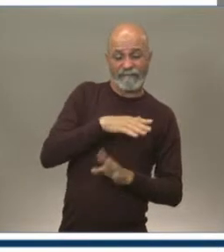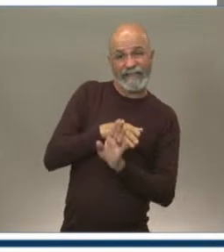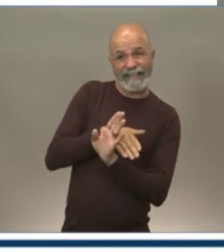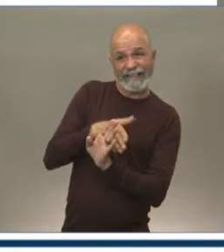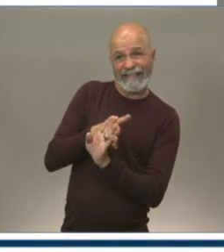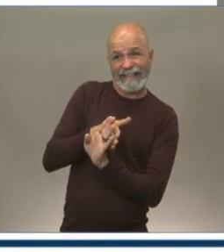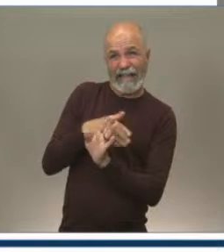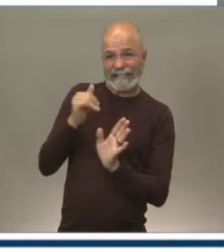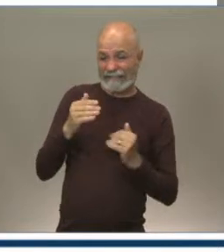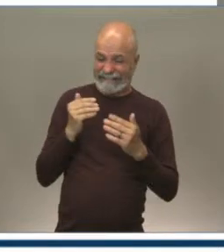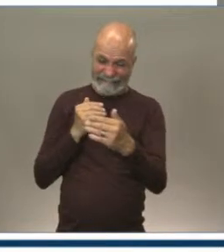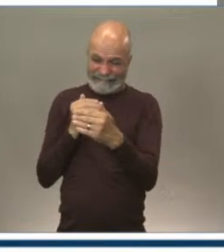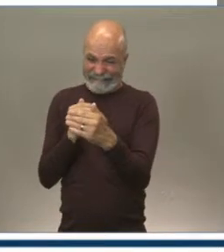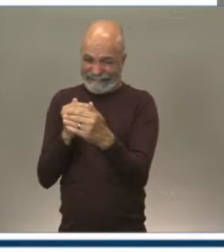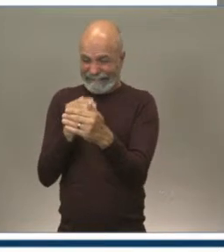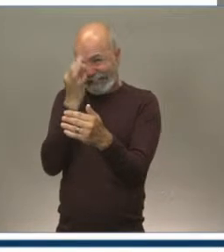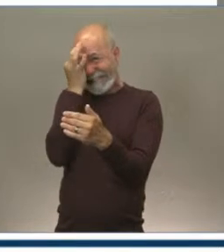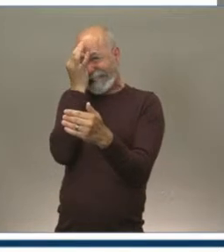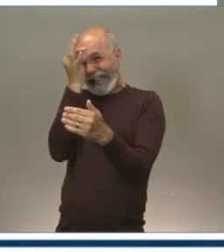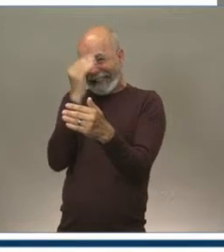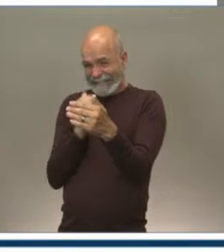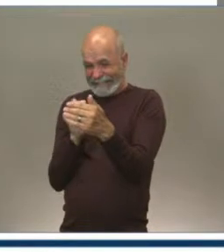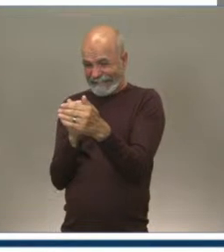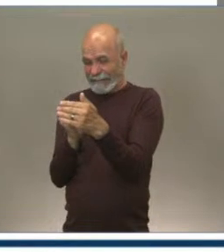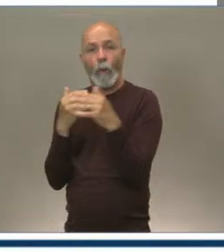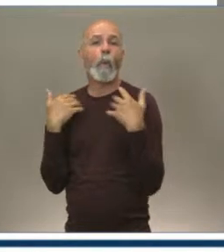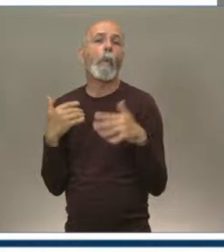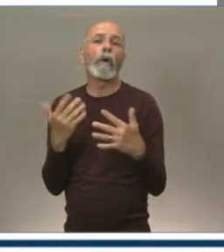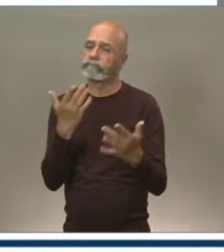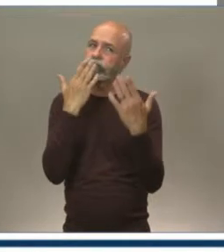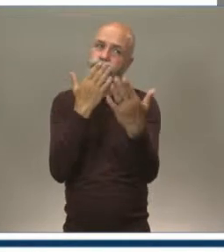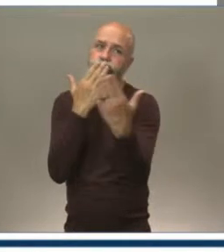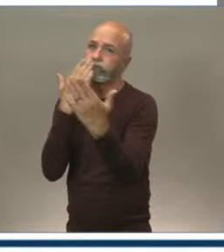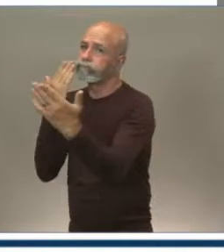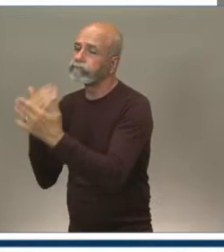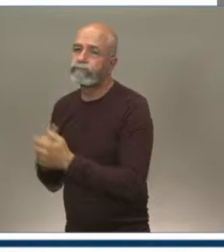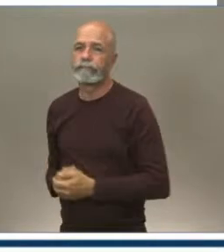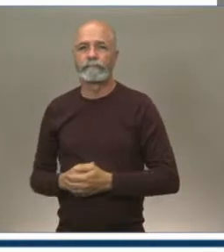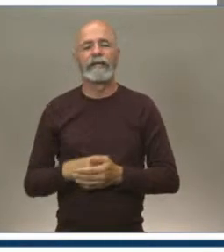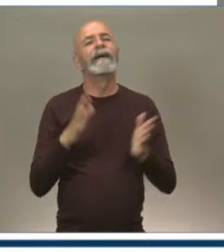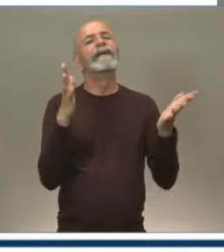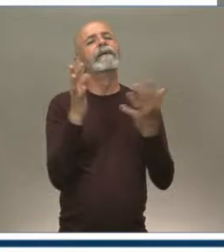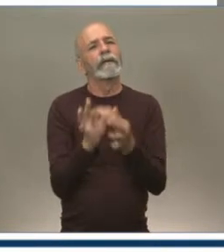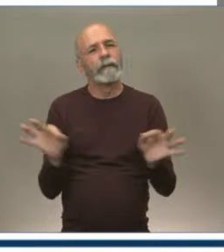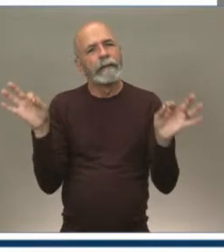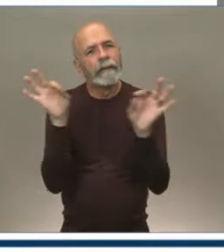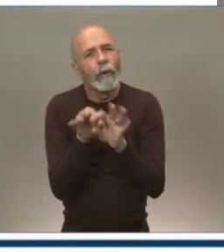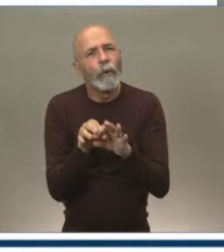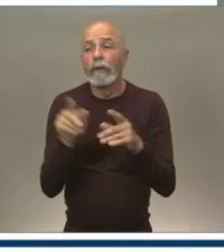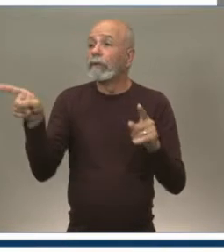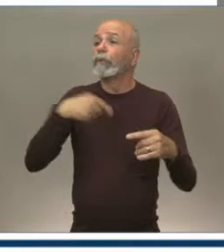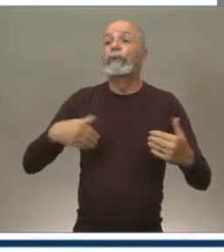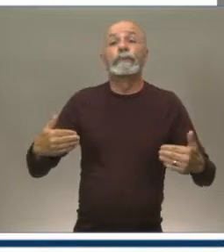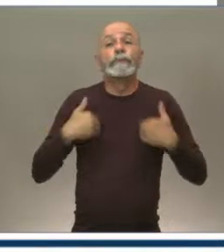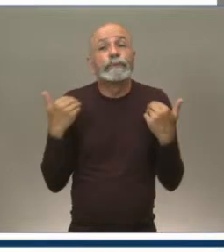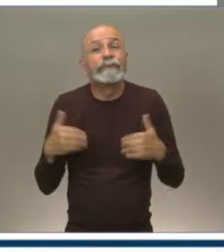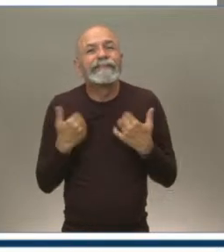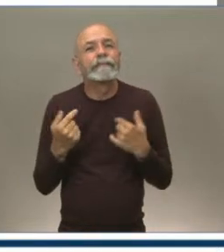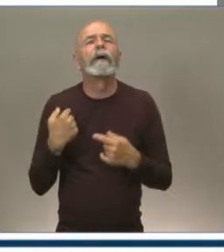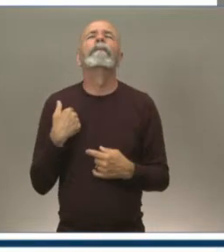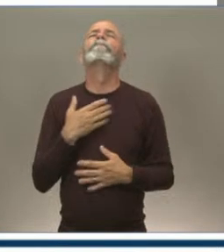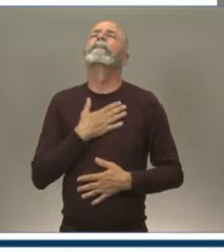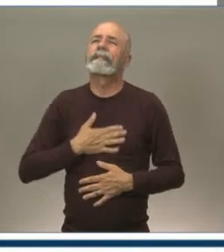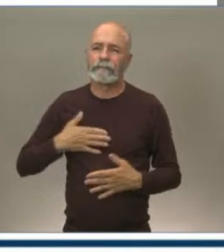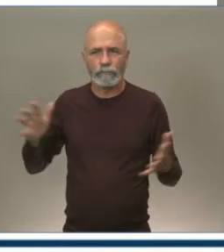thank you to everybody in those age groups. But it's absolutely critical that younger Nova Scotians continue this high level of vaccine